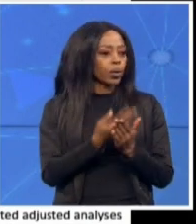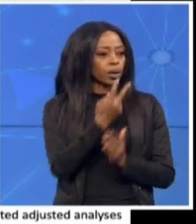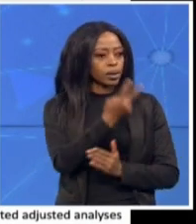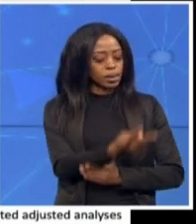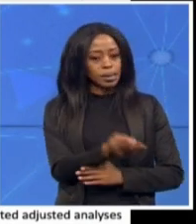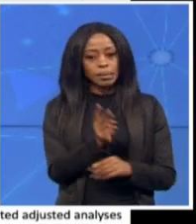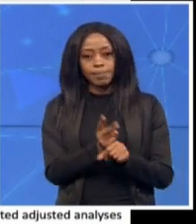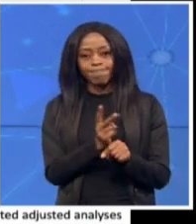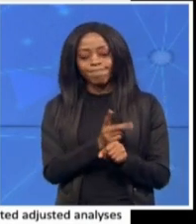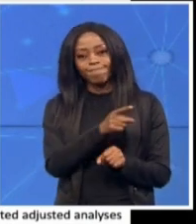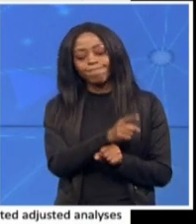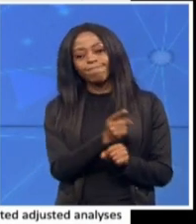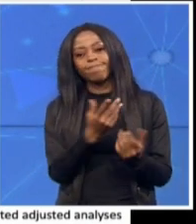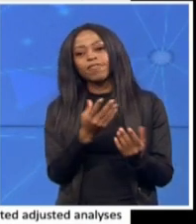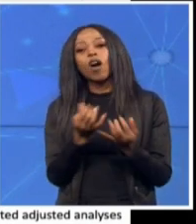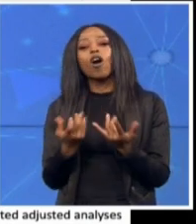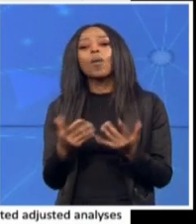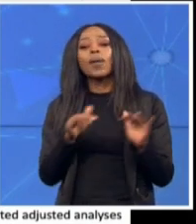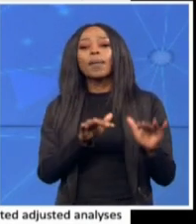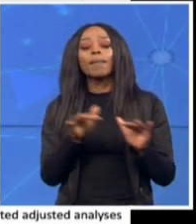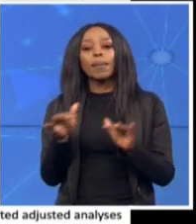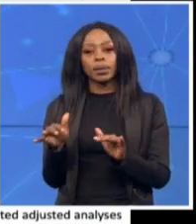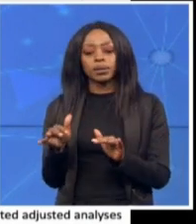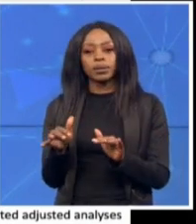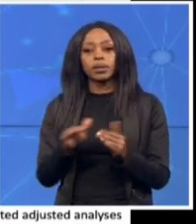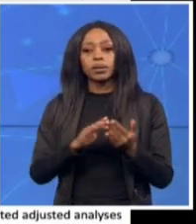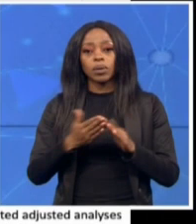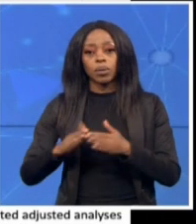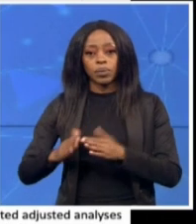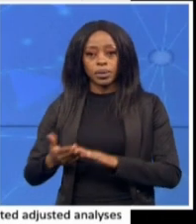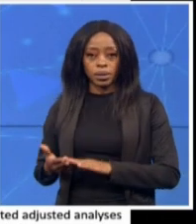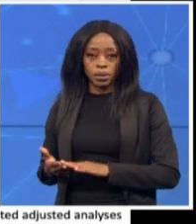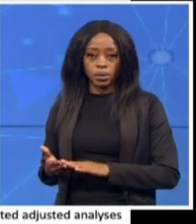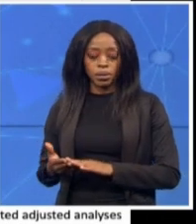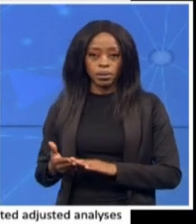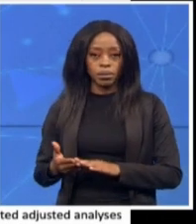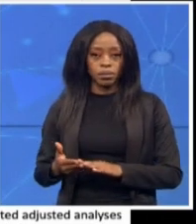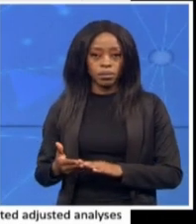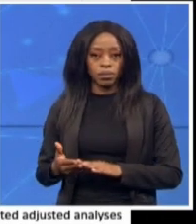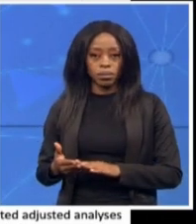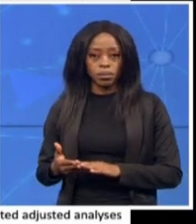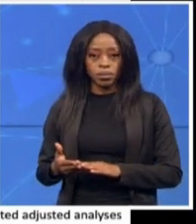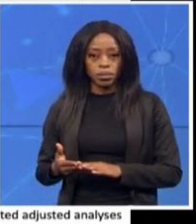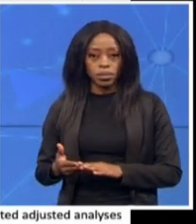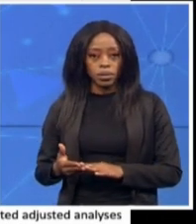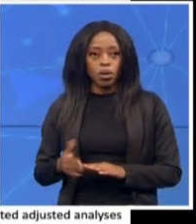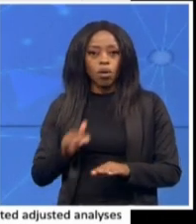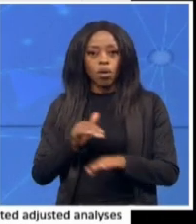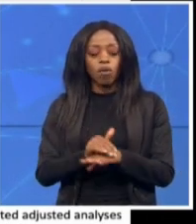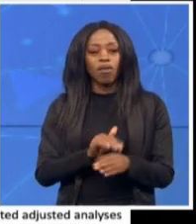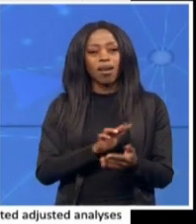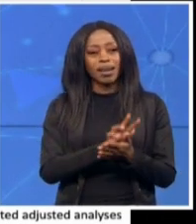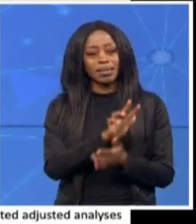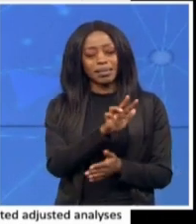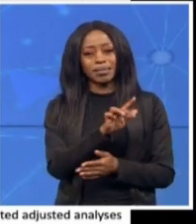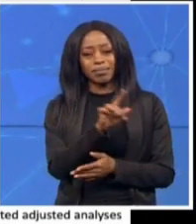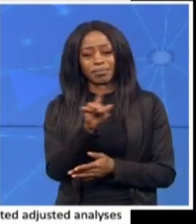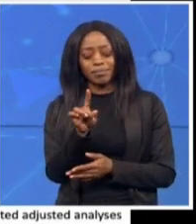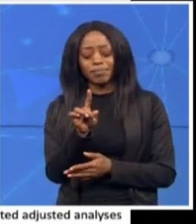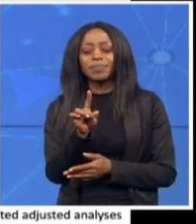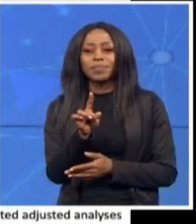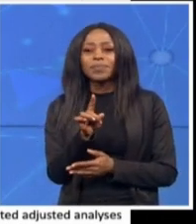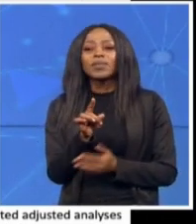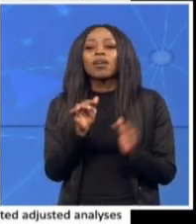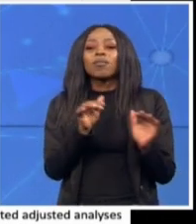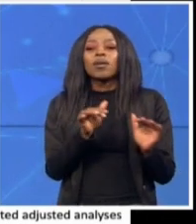the population, this is over the age of 18, the full group. How many people had cases from